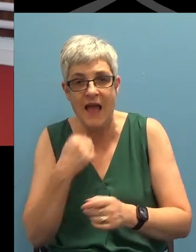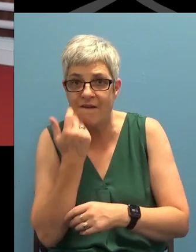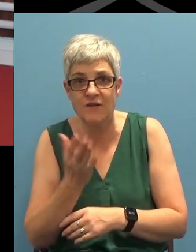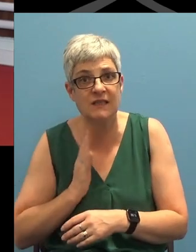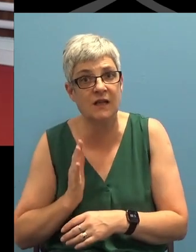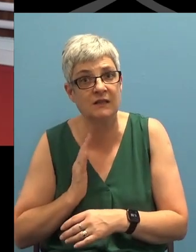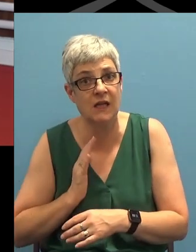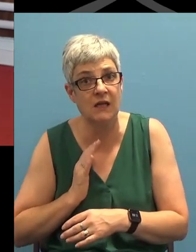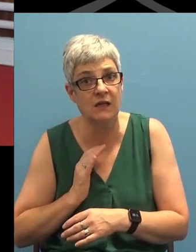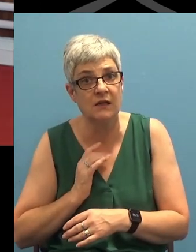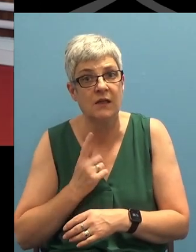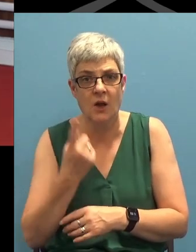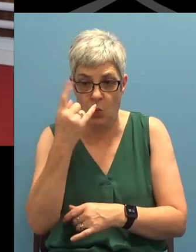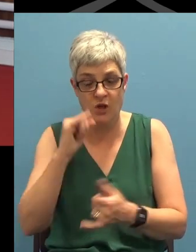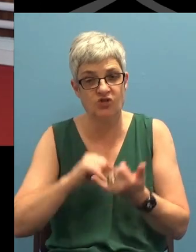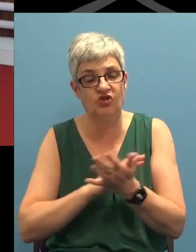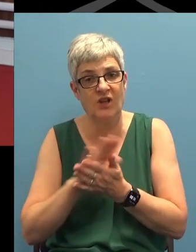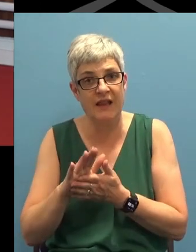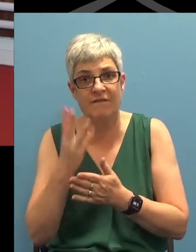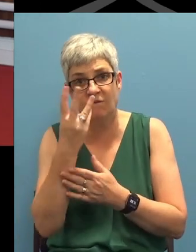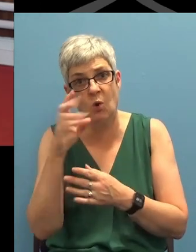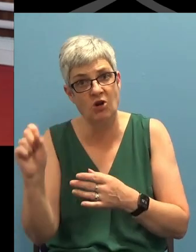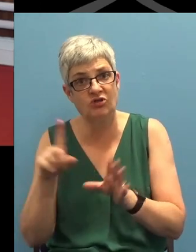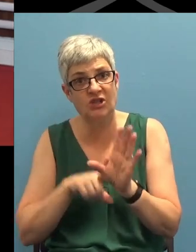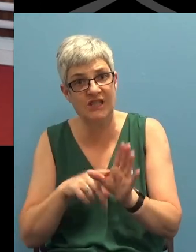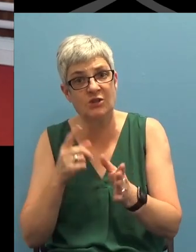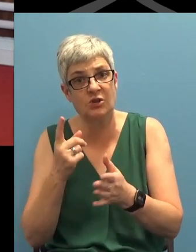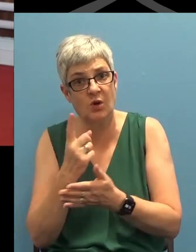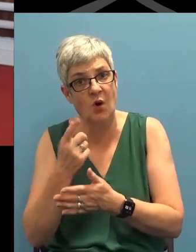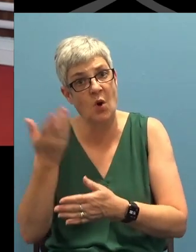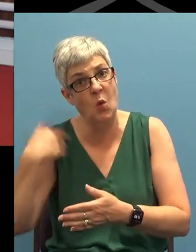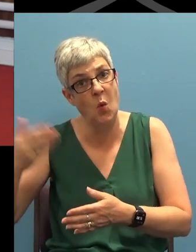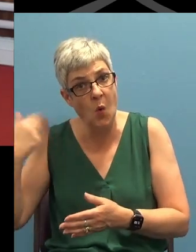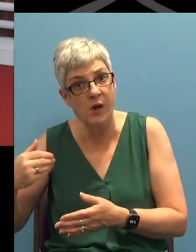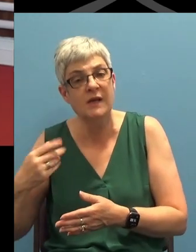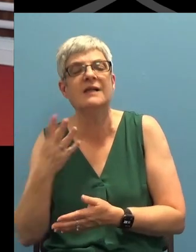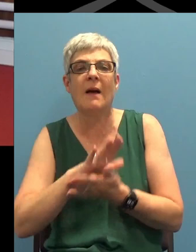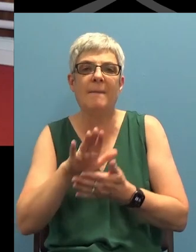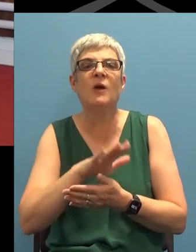And 1 shilling in 400 years ago is about £20 today.